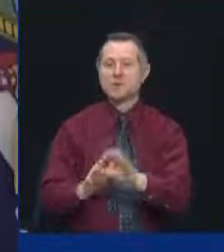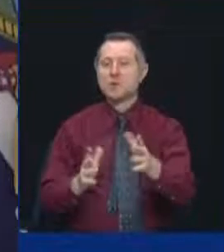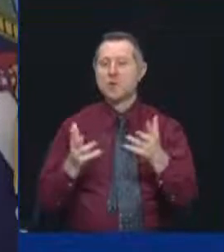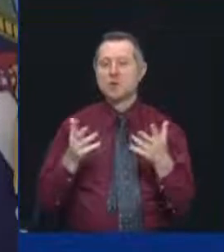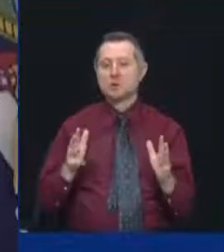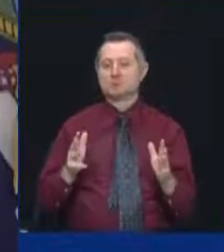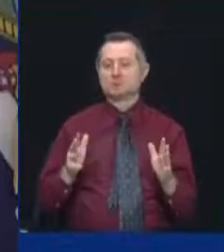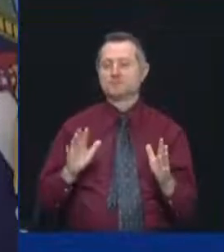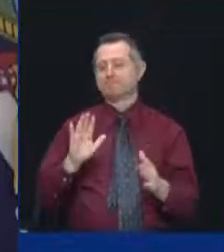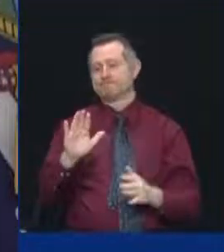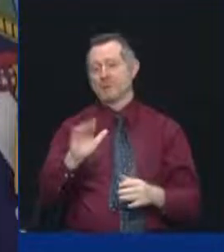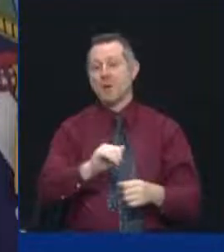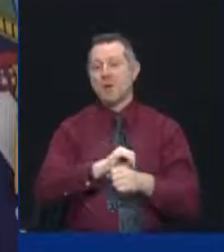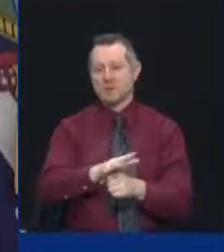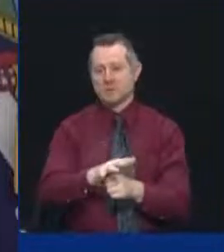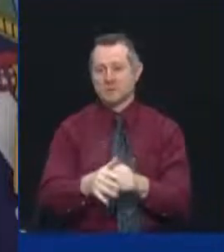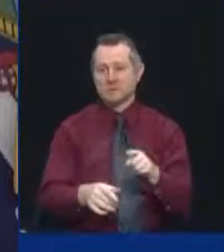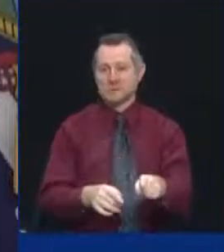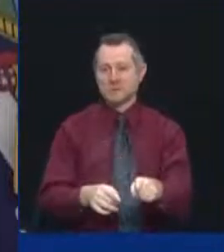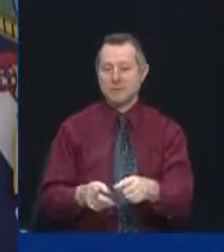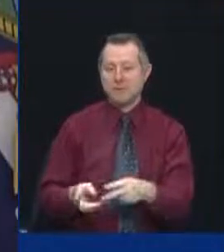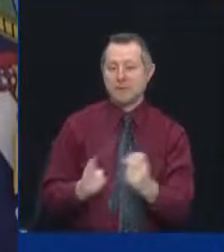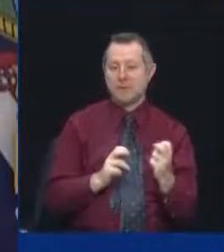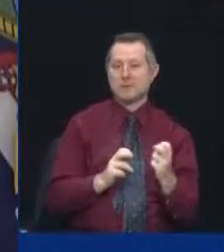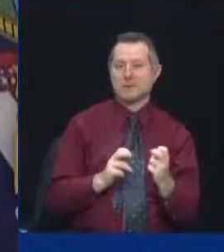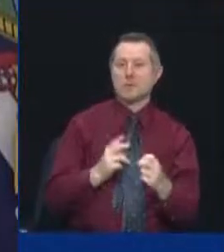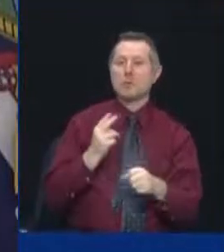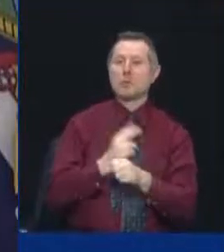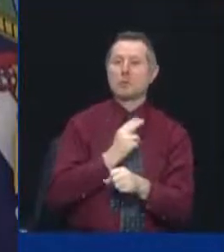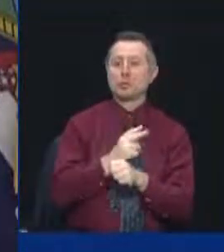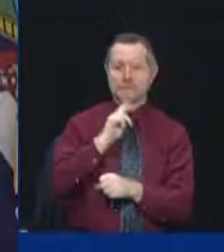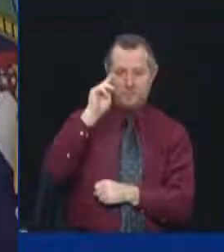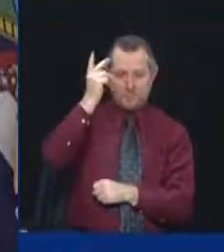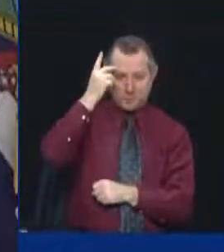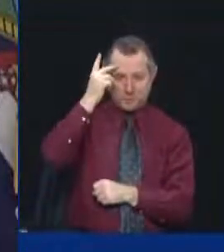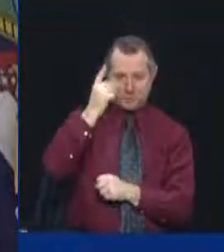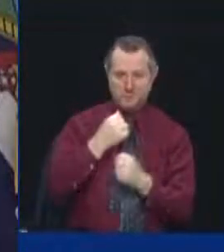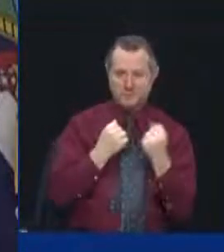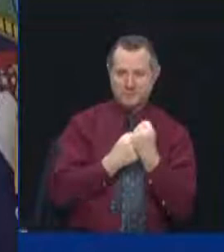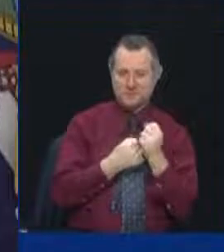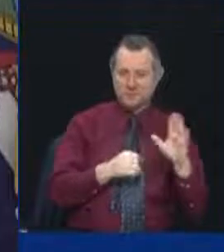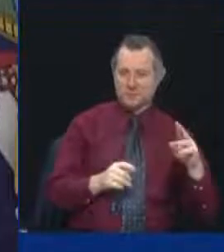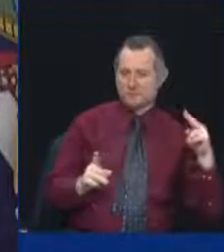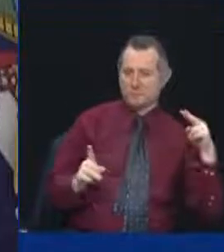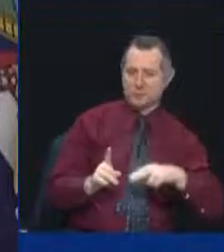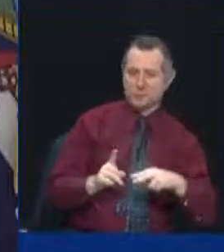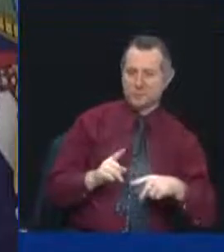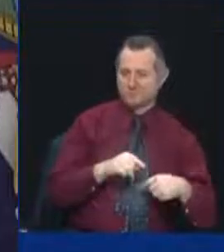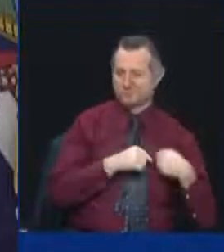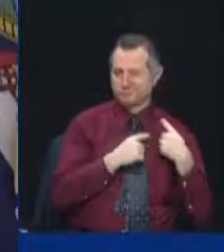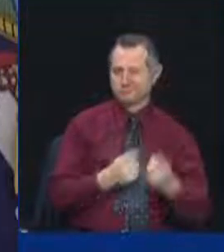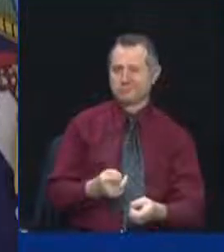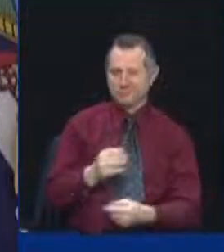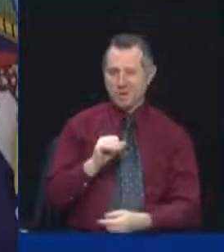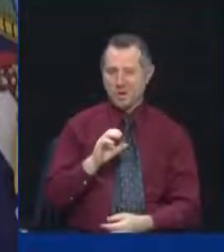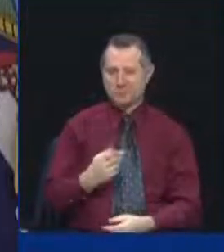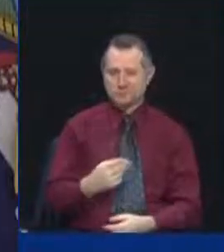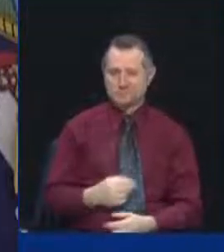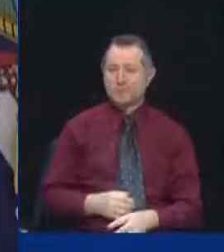politicized COVID from the beginning. That's where this all started, with the federal